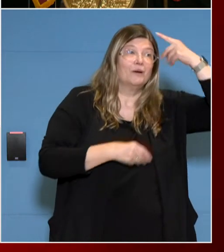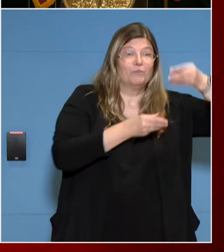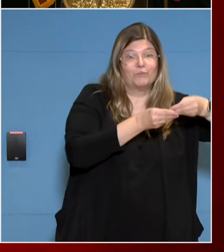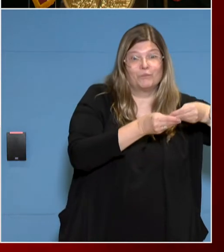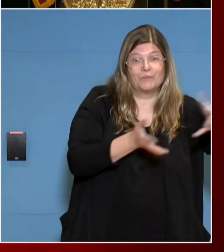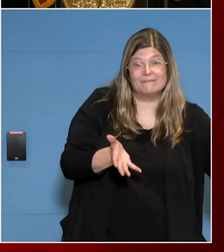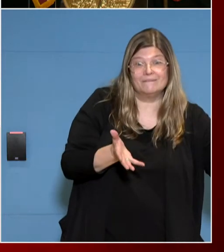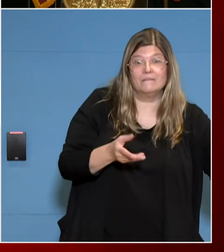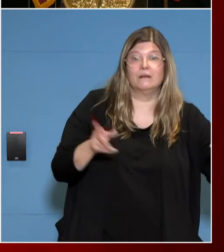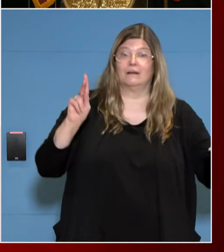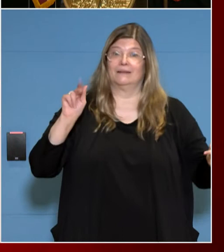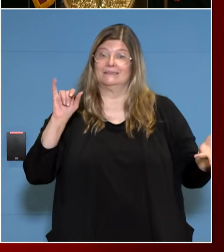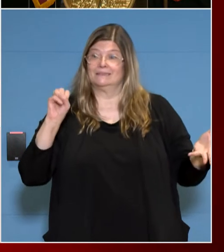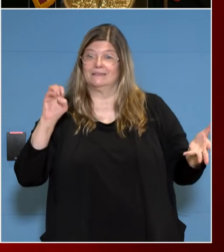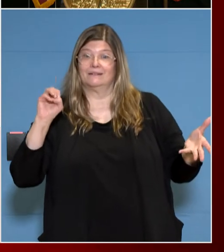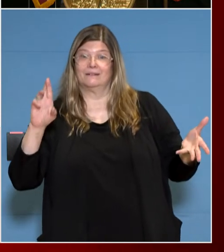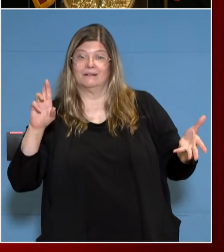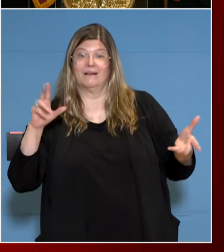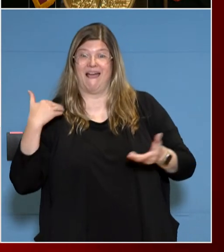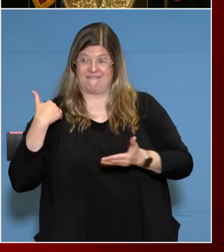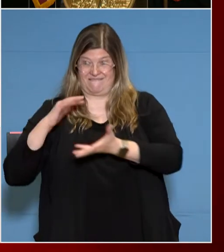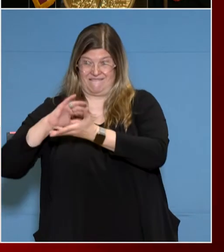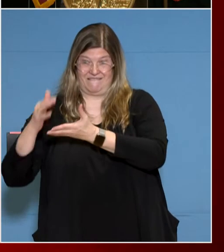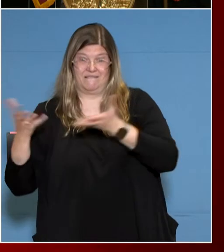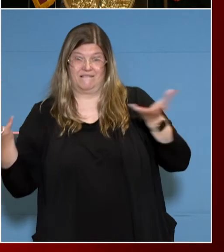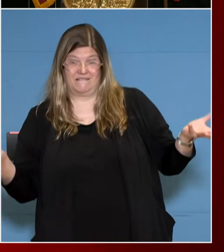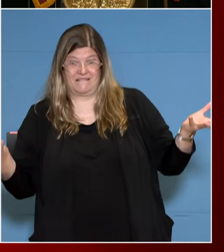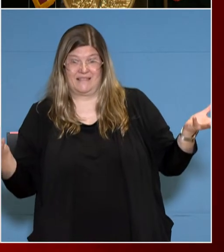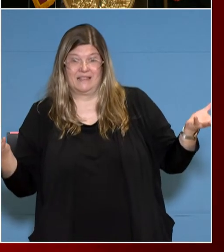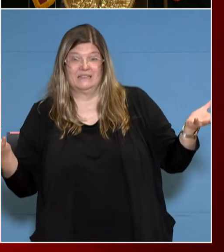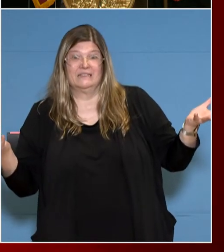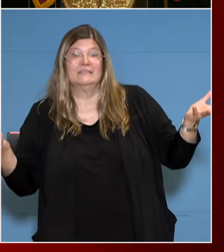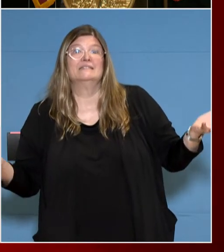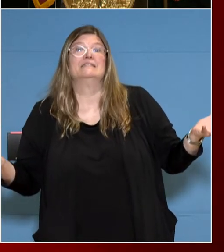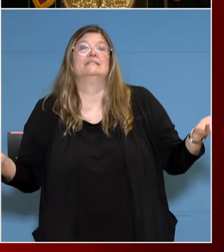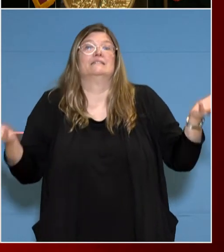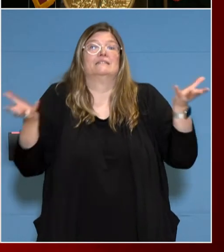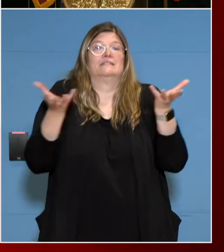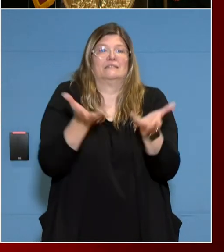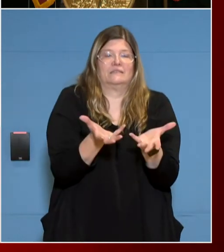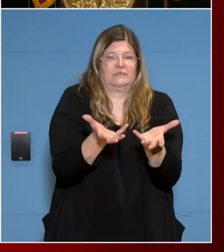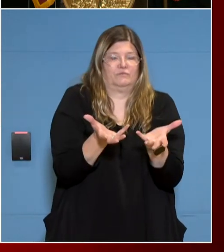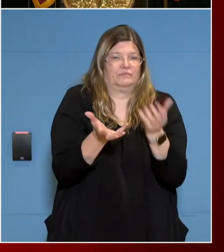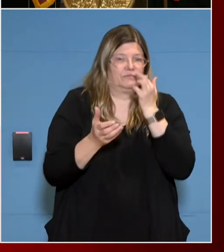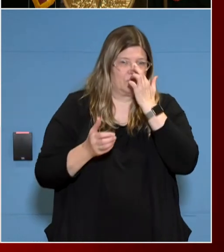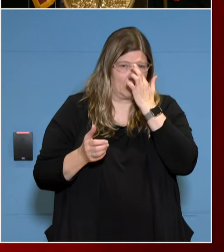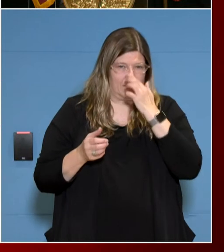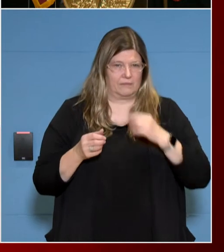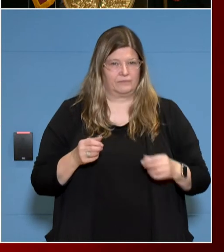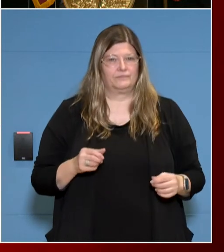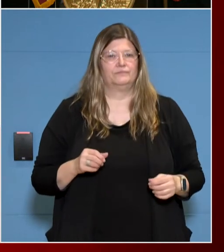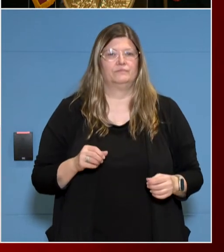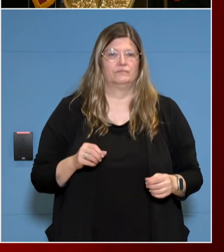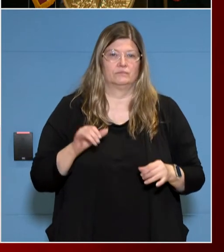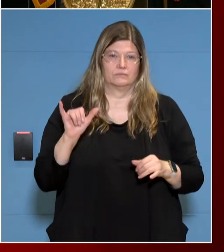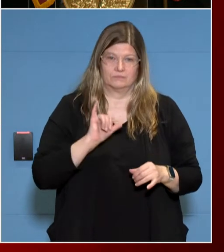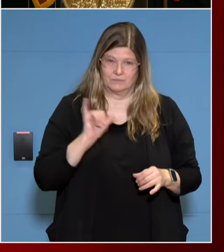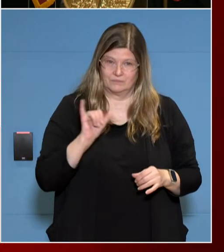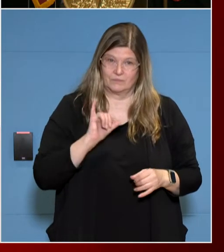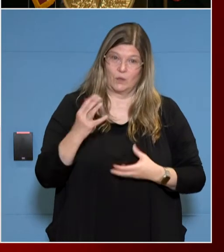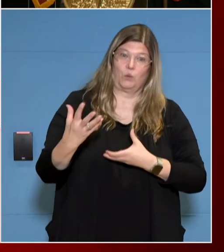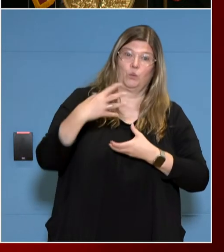eligible patients, which in this example include our first responders, people over